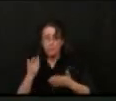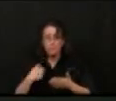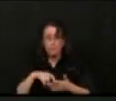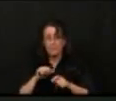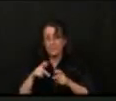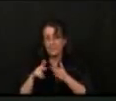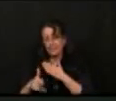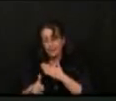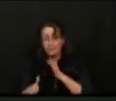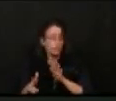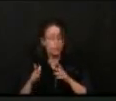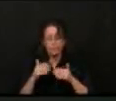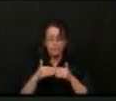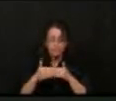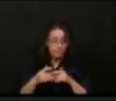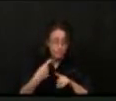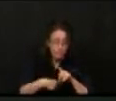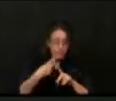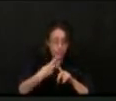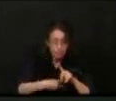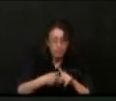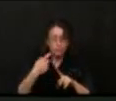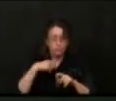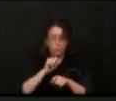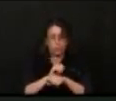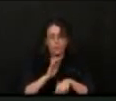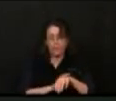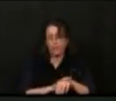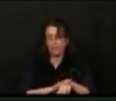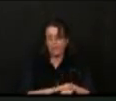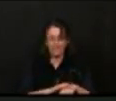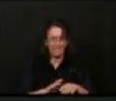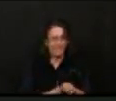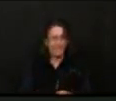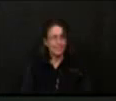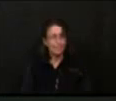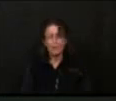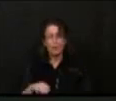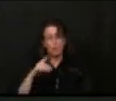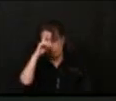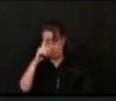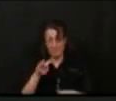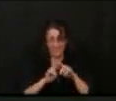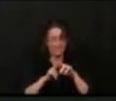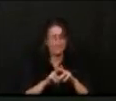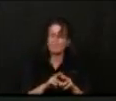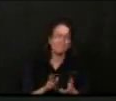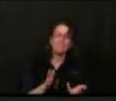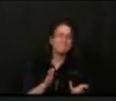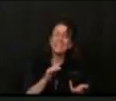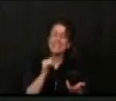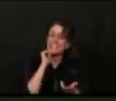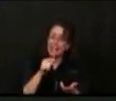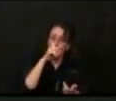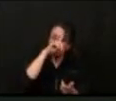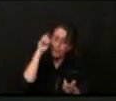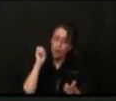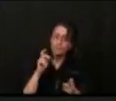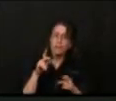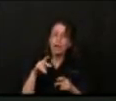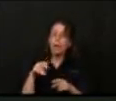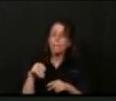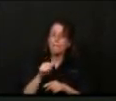this budget. But just looking at this as a 1 cent increase is not really a fair picture at this point, because of the cost shift that comes from the pay as you